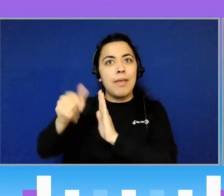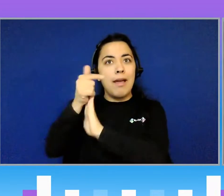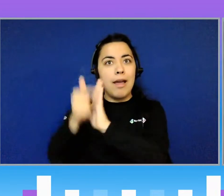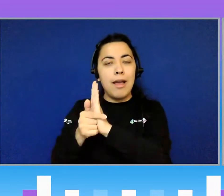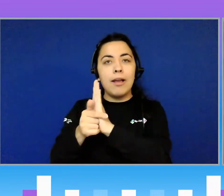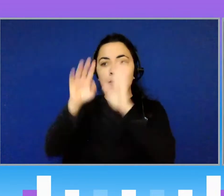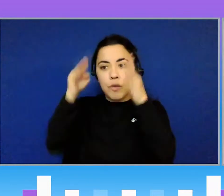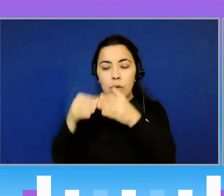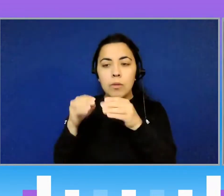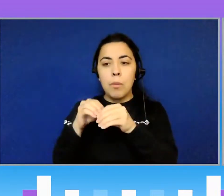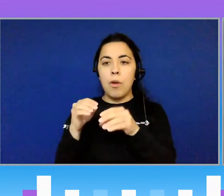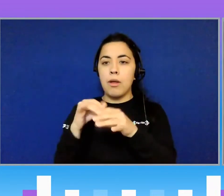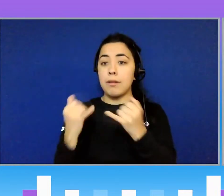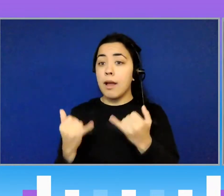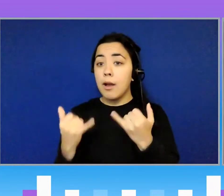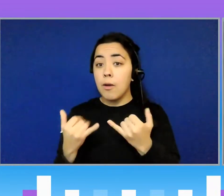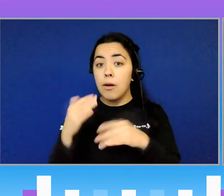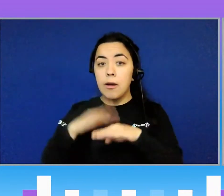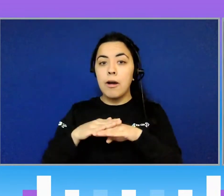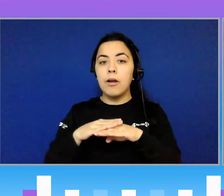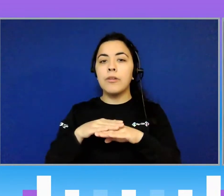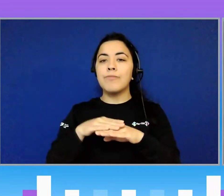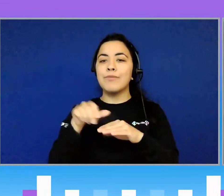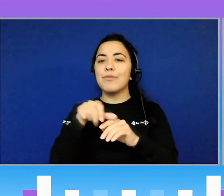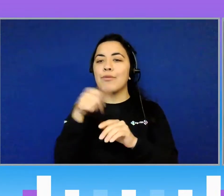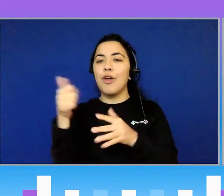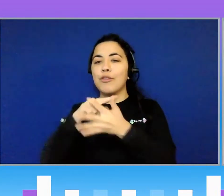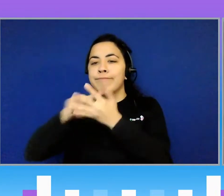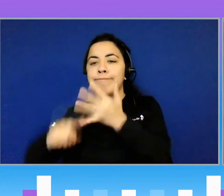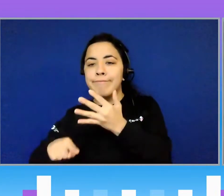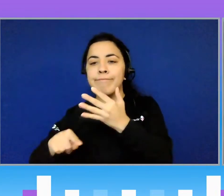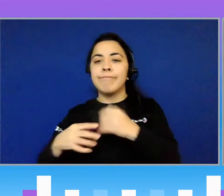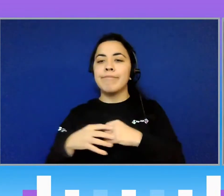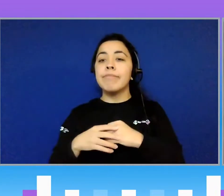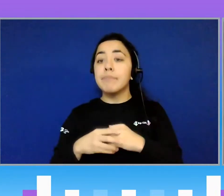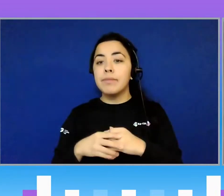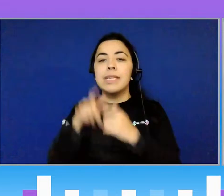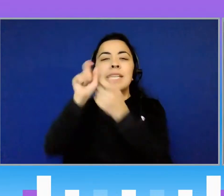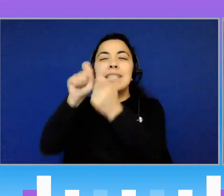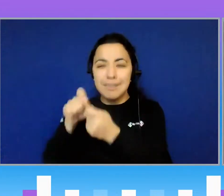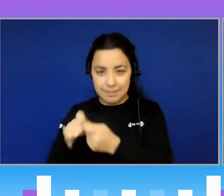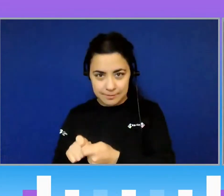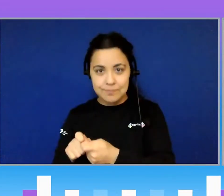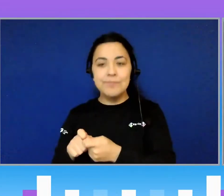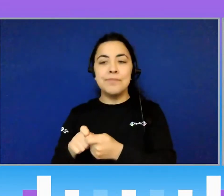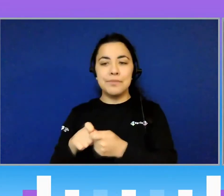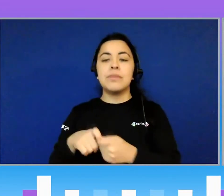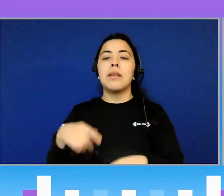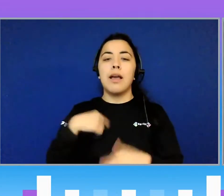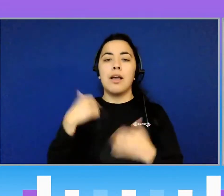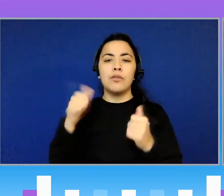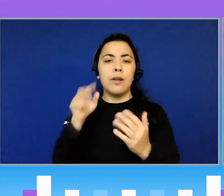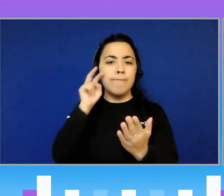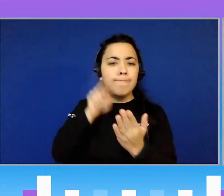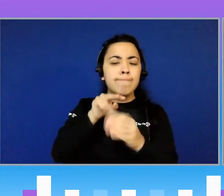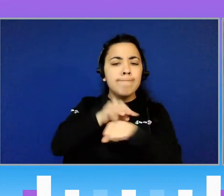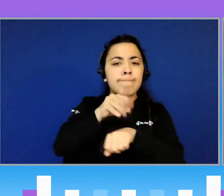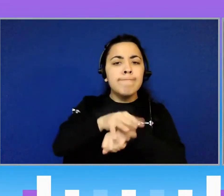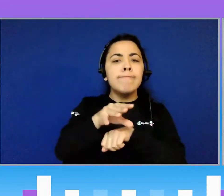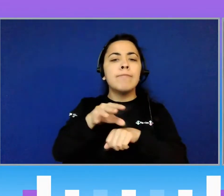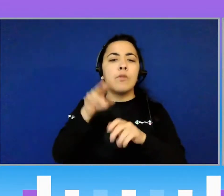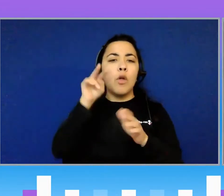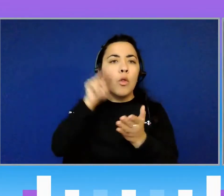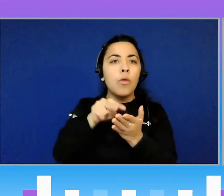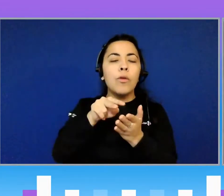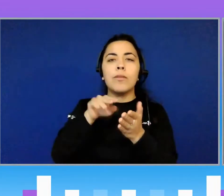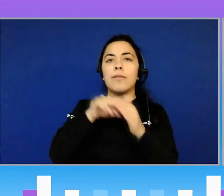details. And as I said, I try to advise them to look into the accessibility requirements and focus on the advantages